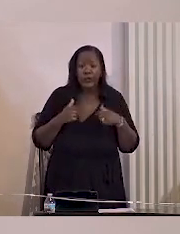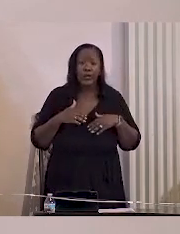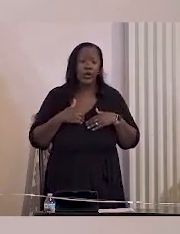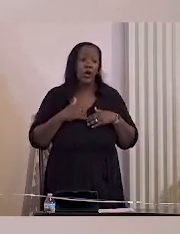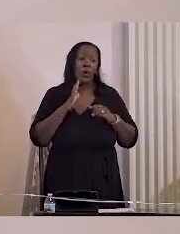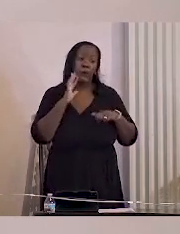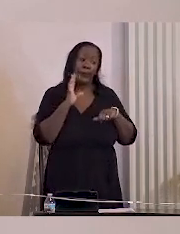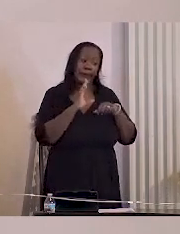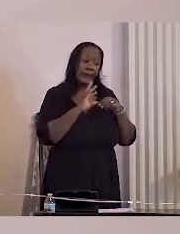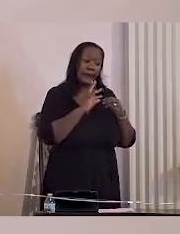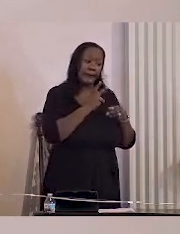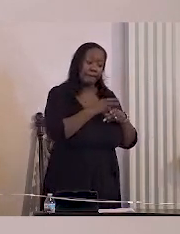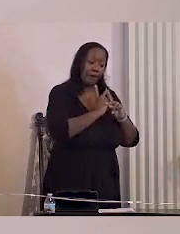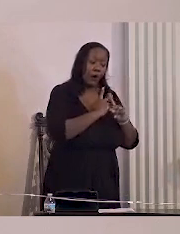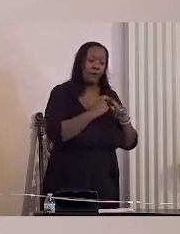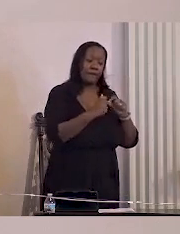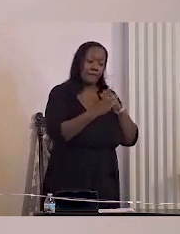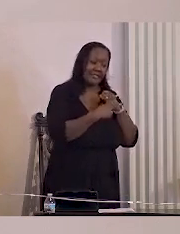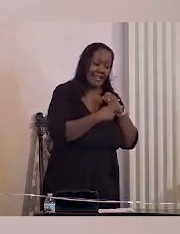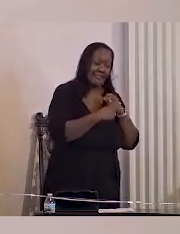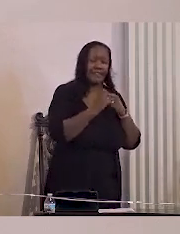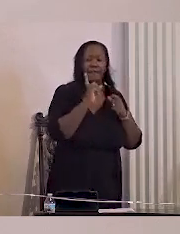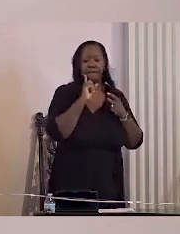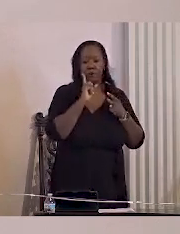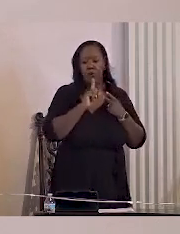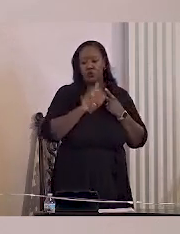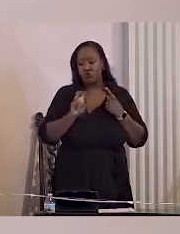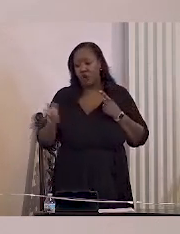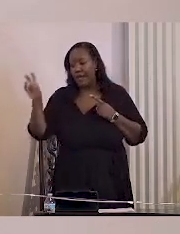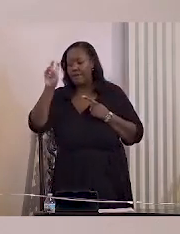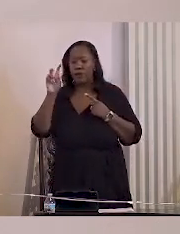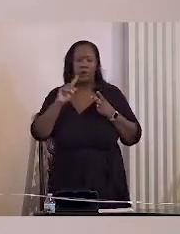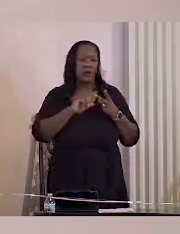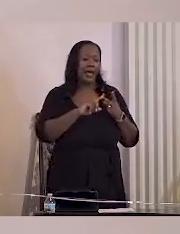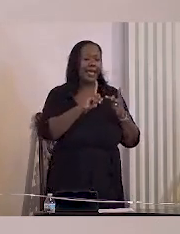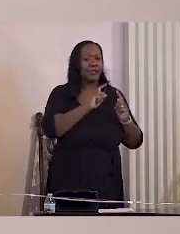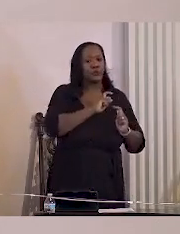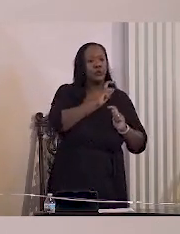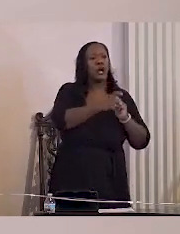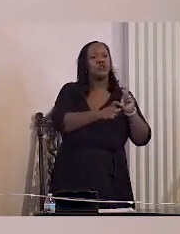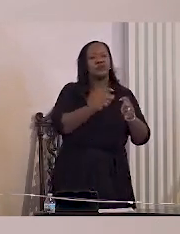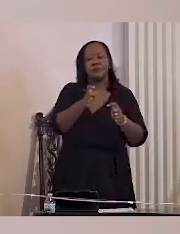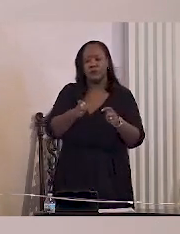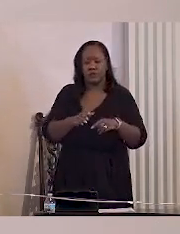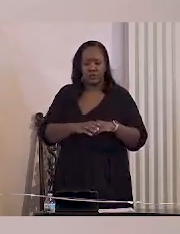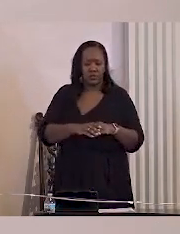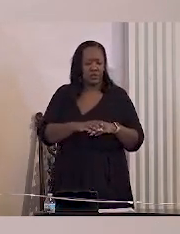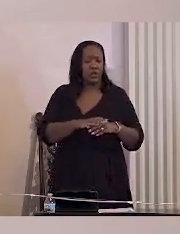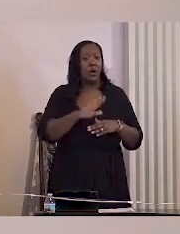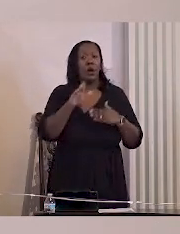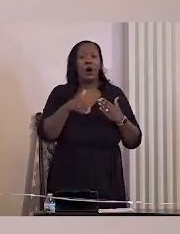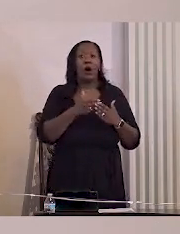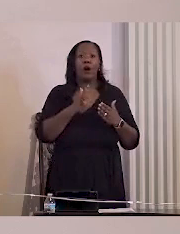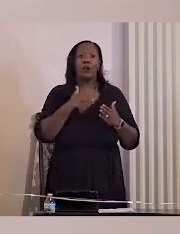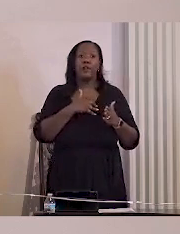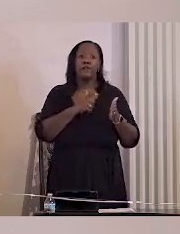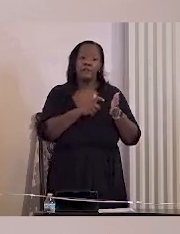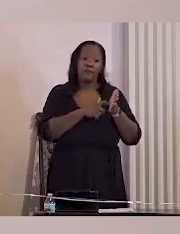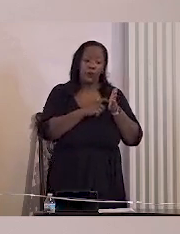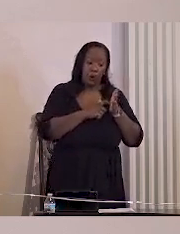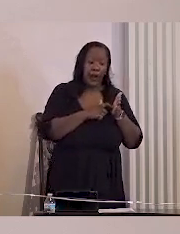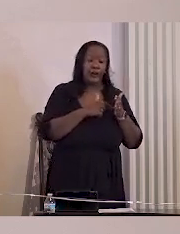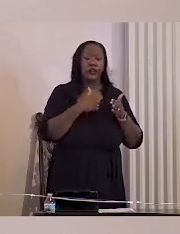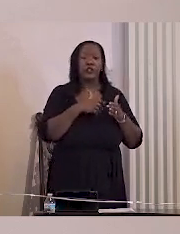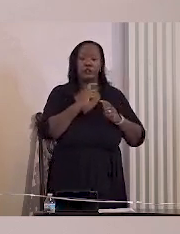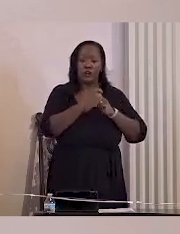savings only for travel adventures and charitable contributions. We give all of my required distributions from my